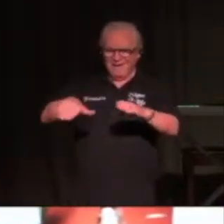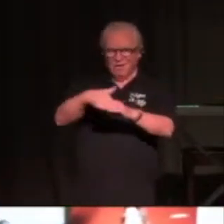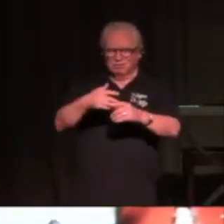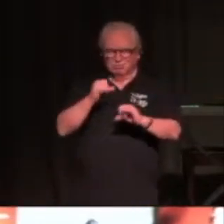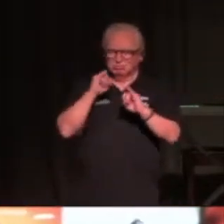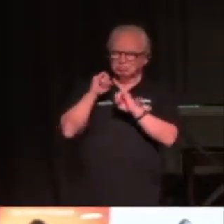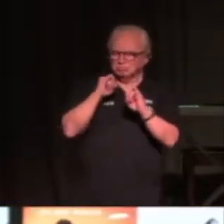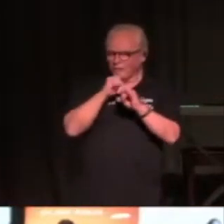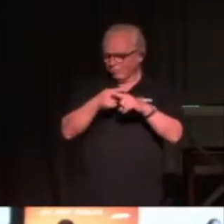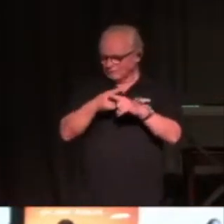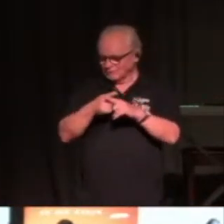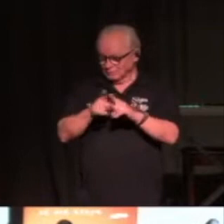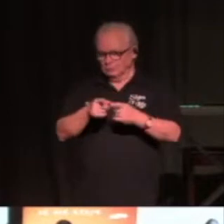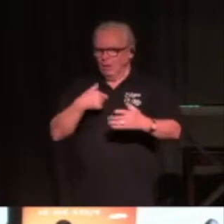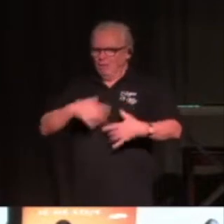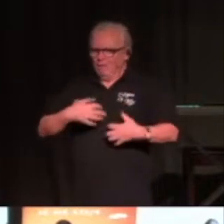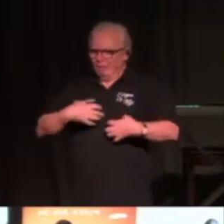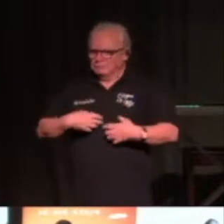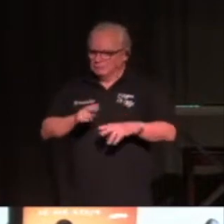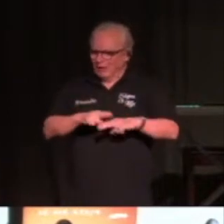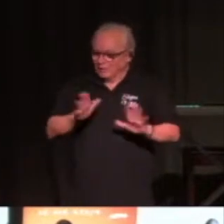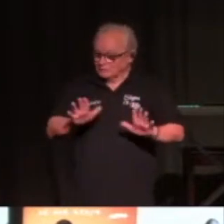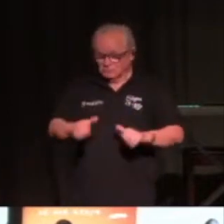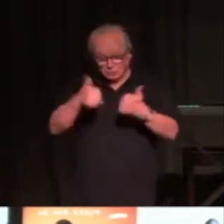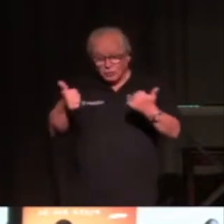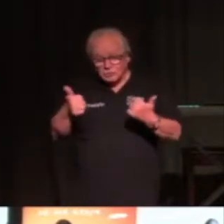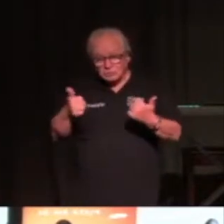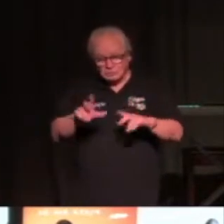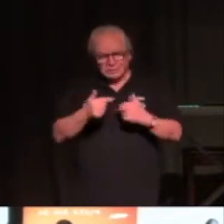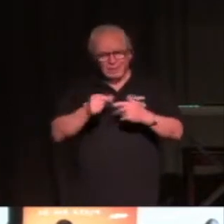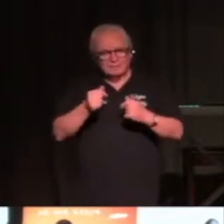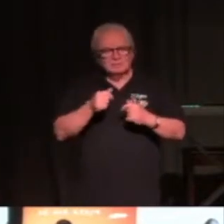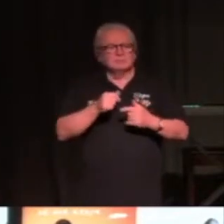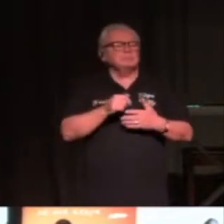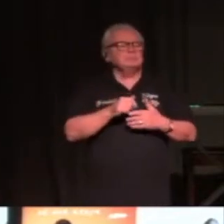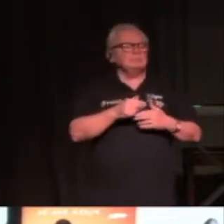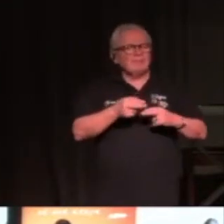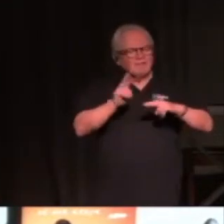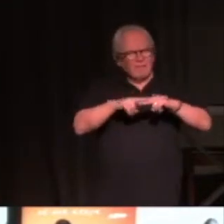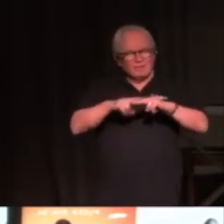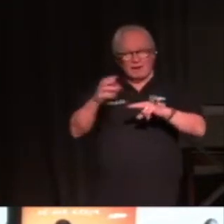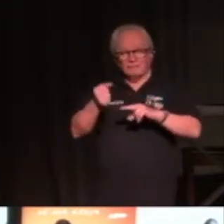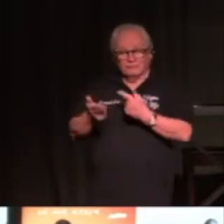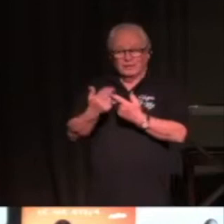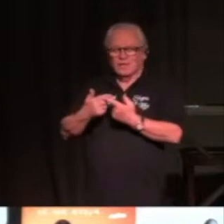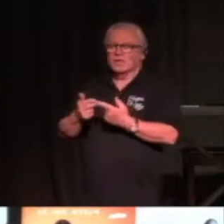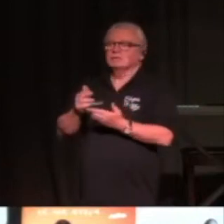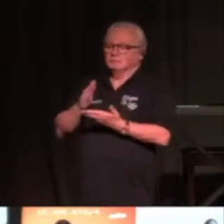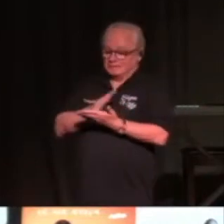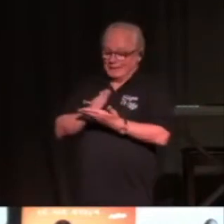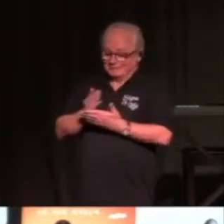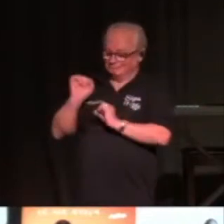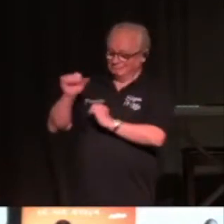And so there's the other side of God, and that side that will keep you from stuff. And so, you know, here's God and me talking